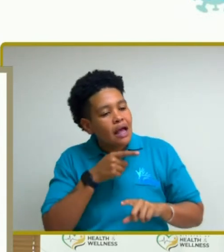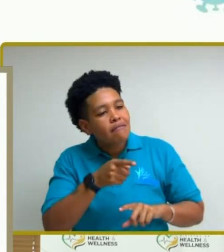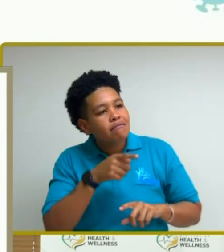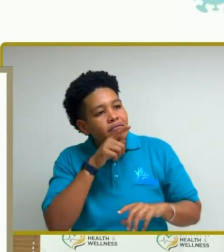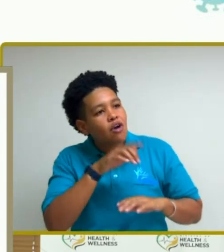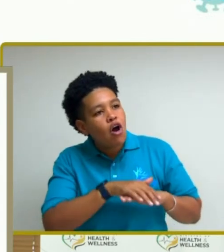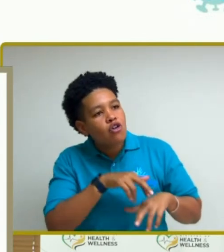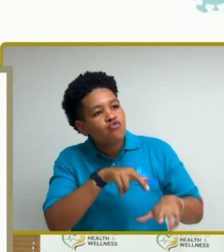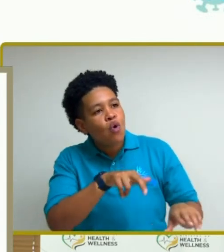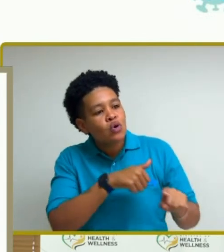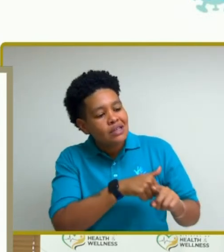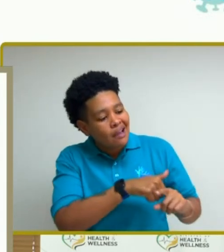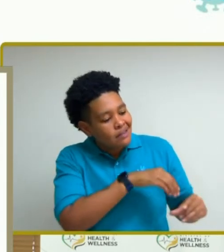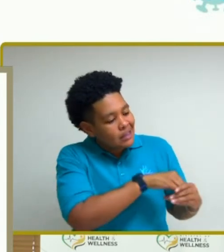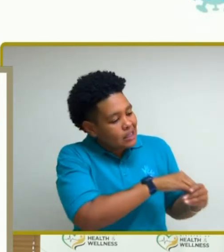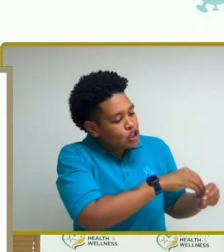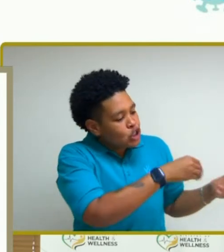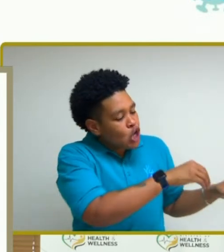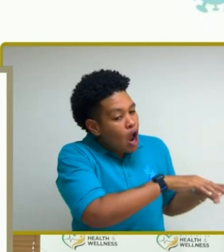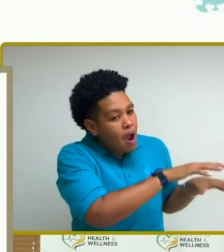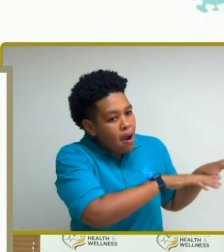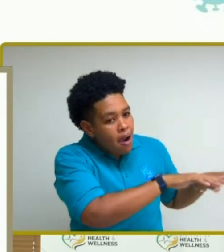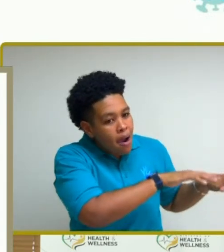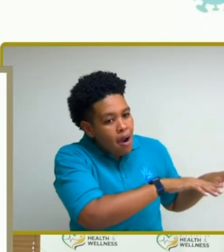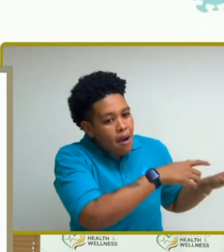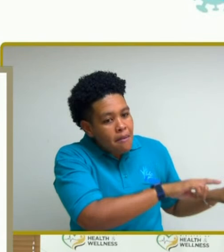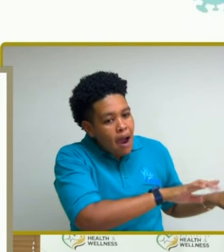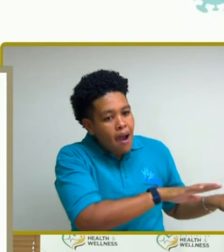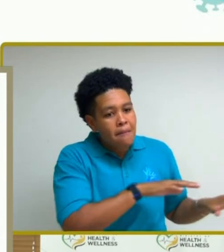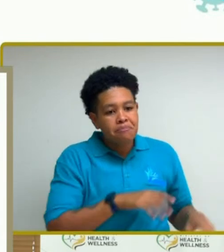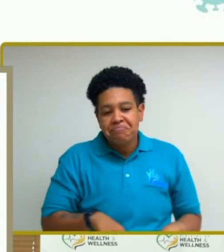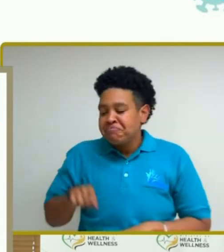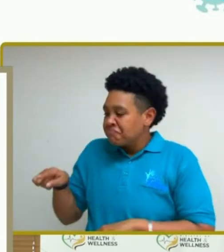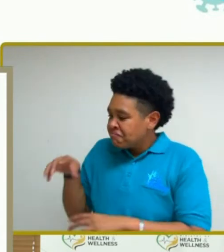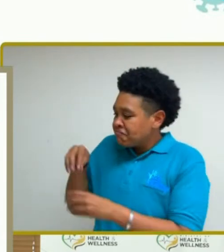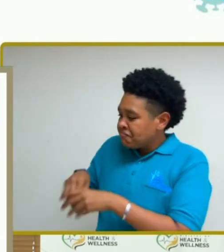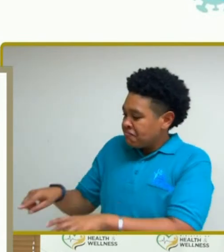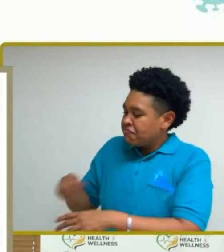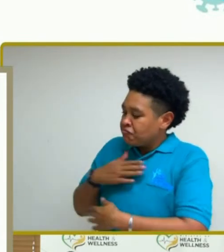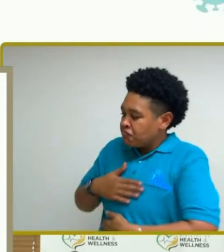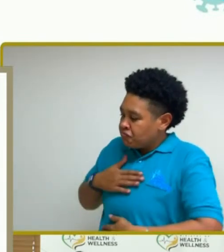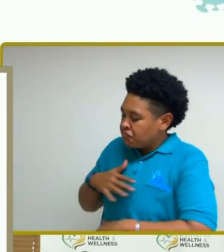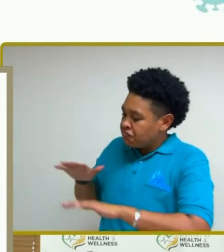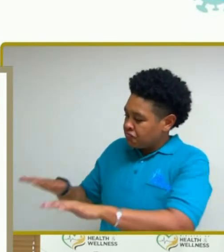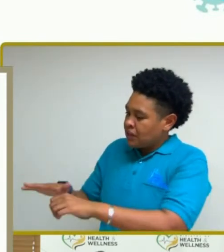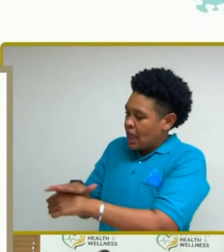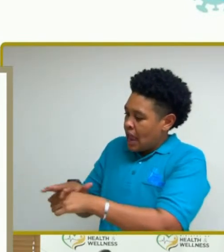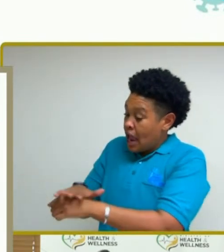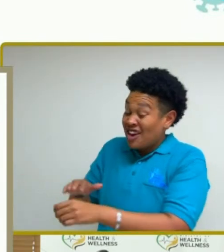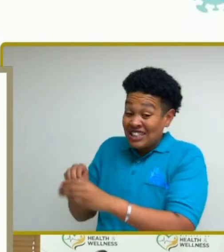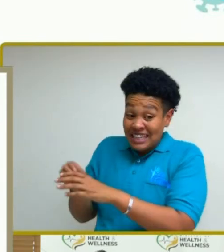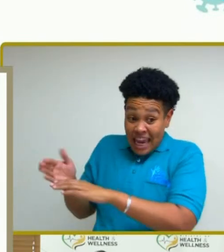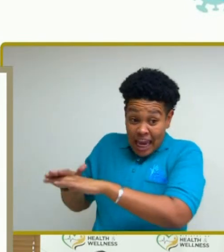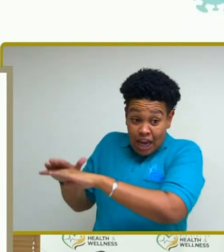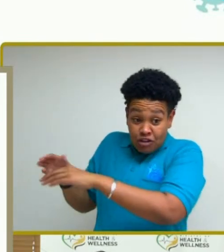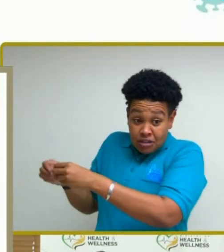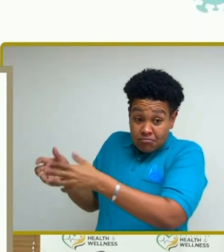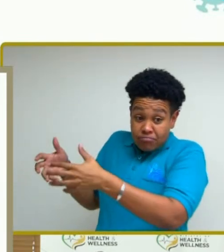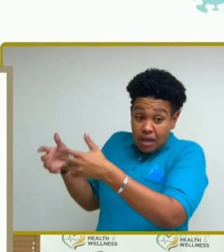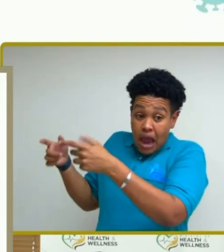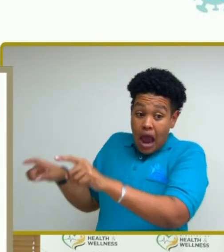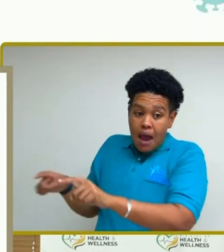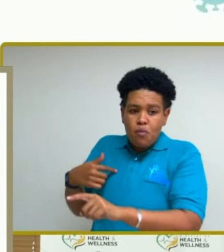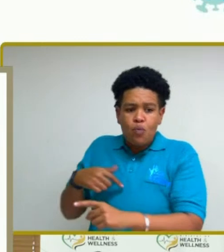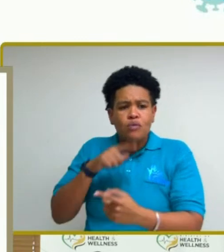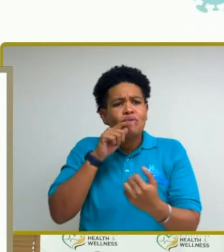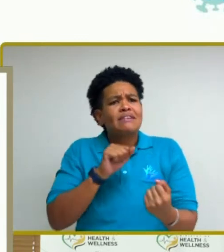on the road and in the shopping areas, in the recreation areas increase. We